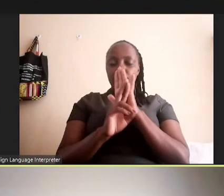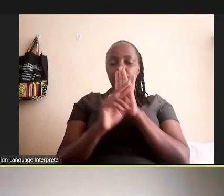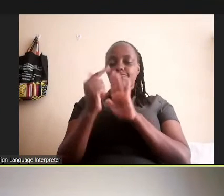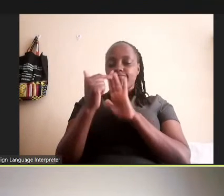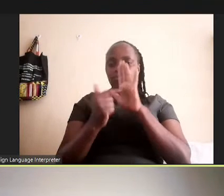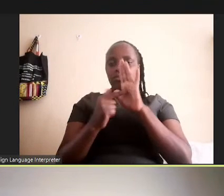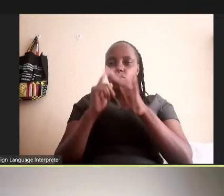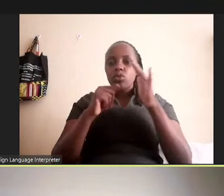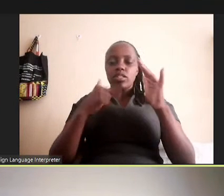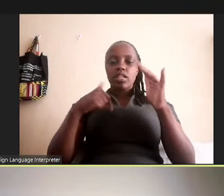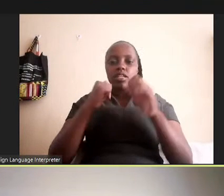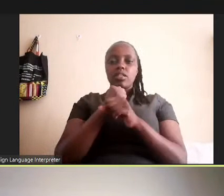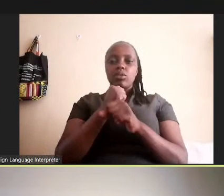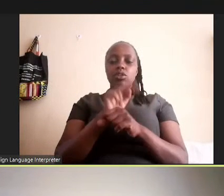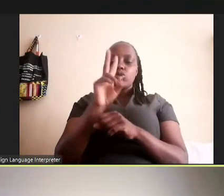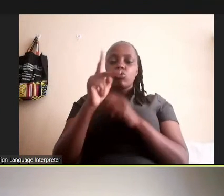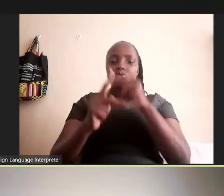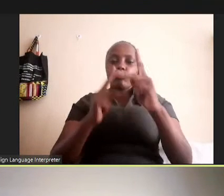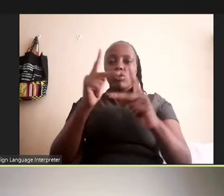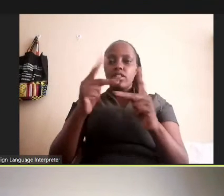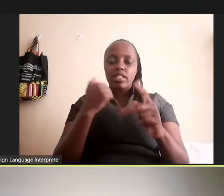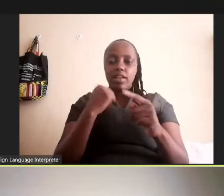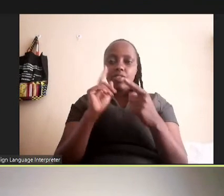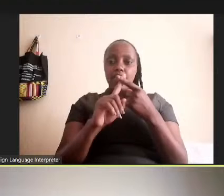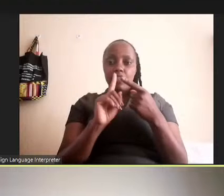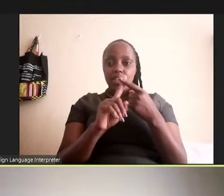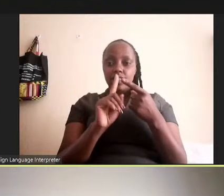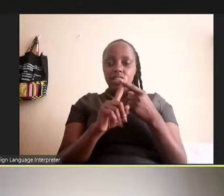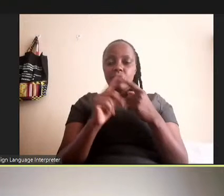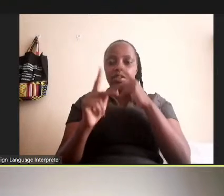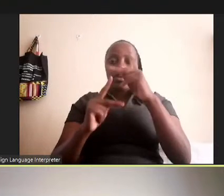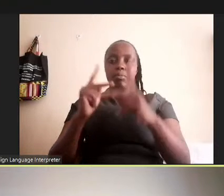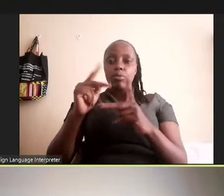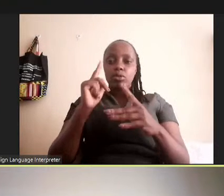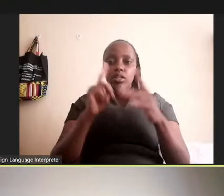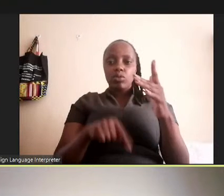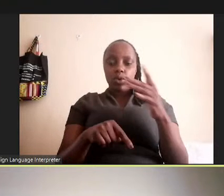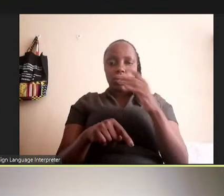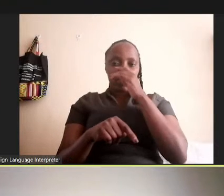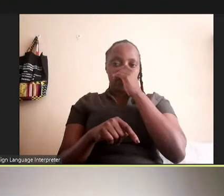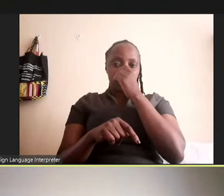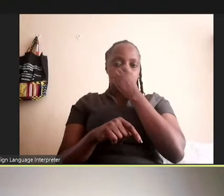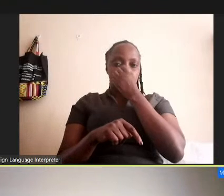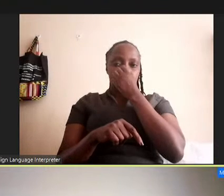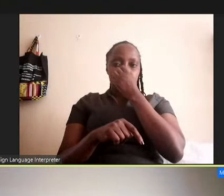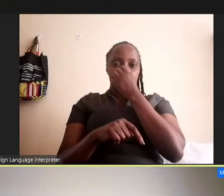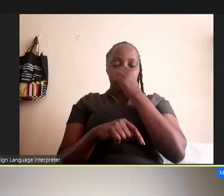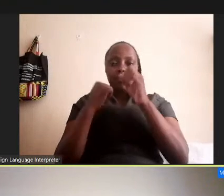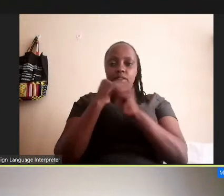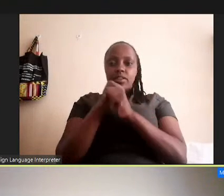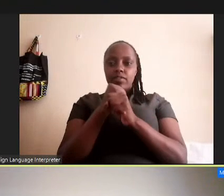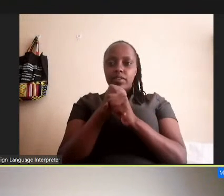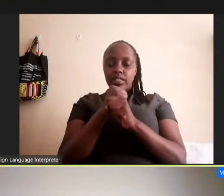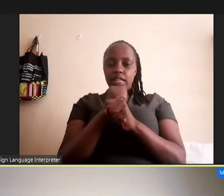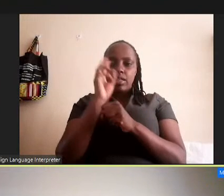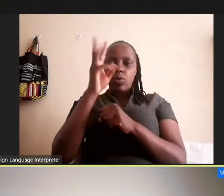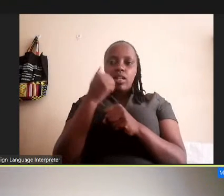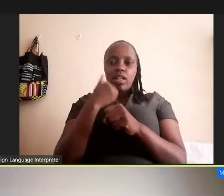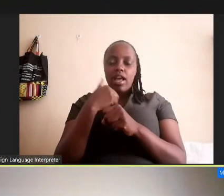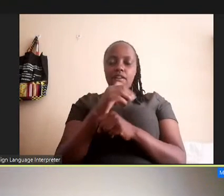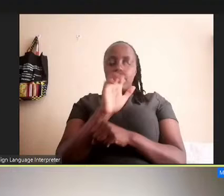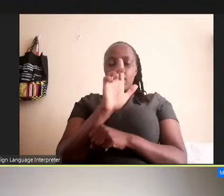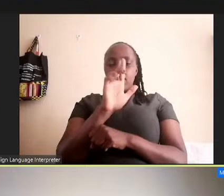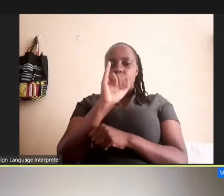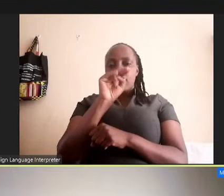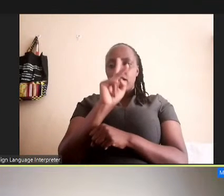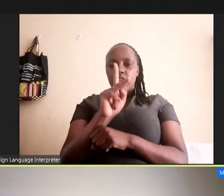doing, we have two processes. The first process would be that there's going to be a link